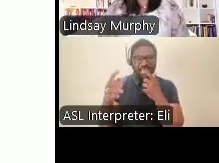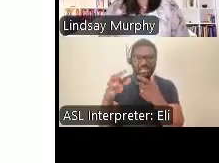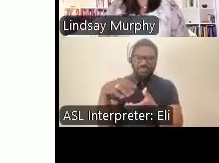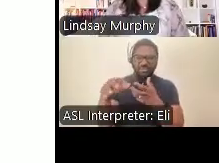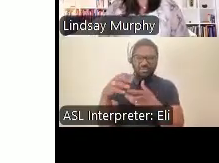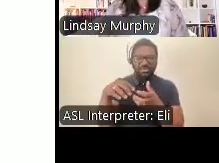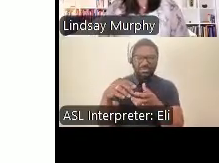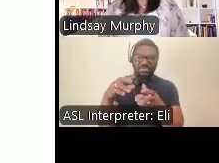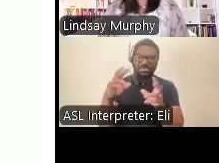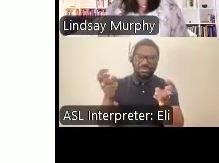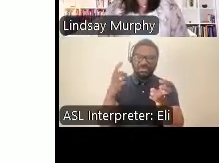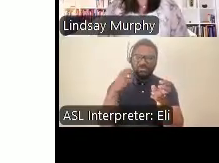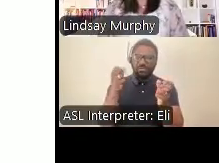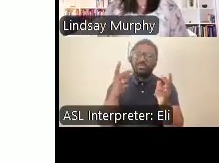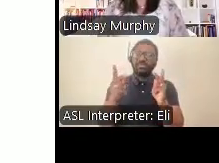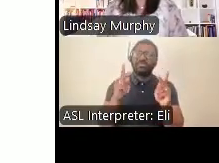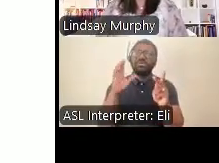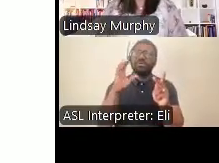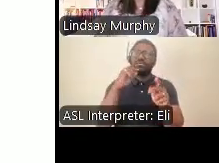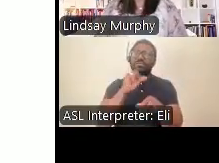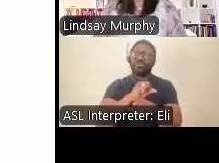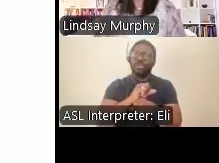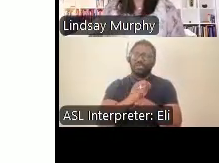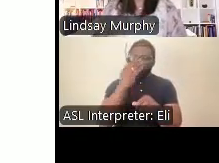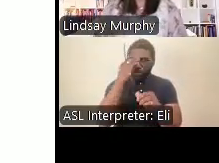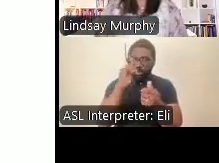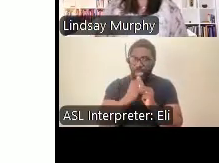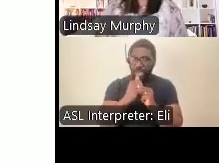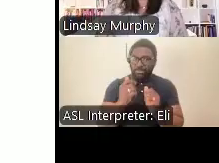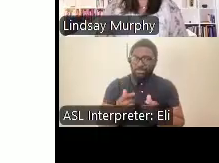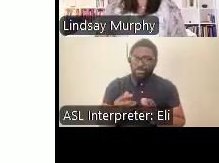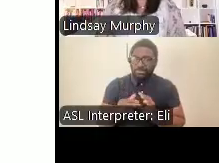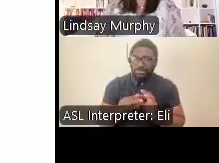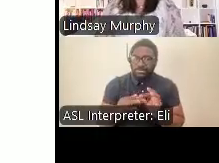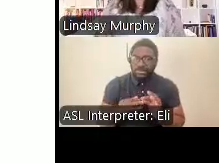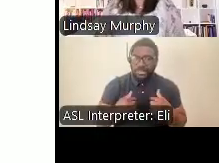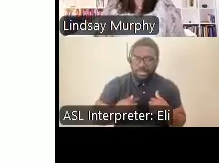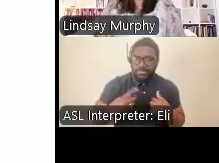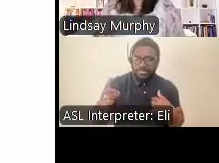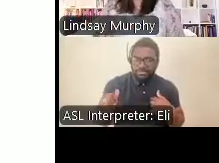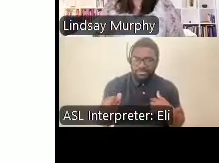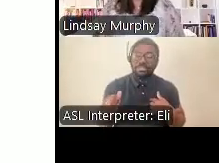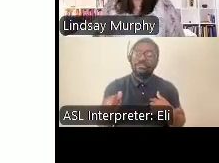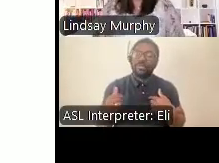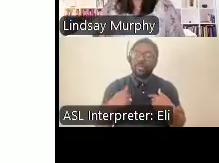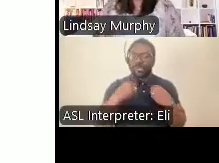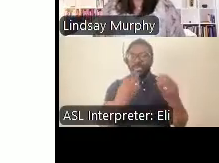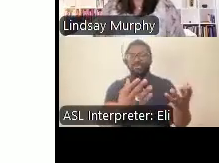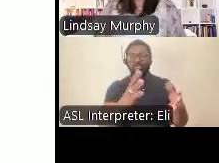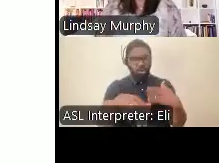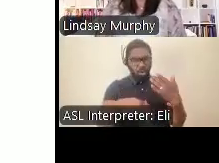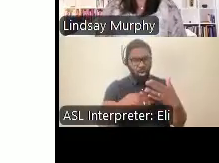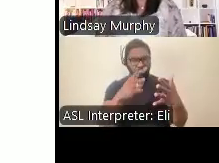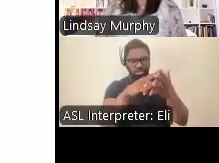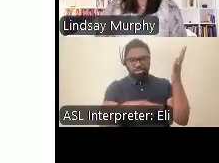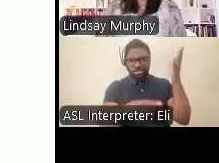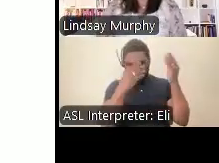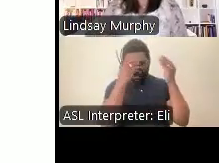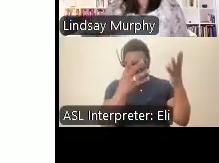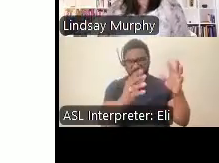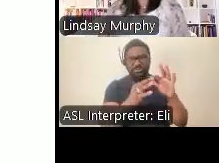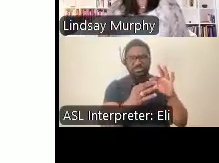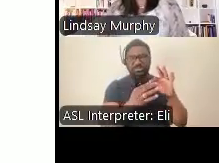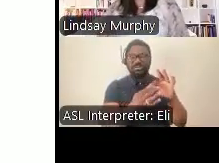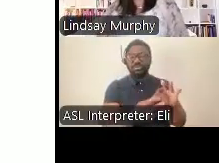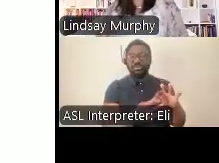subject for job seekers to know how to approach this. So we give them all kinds of information on what is, the